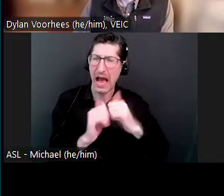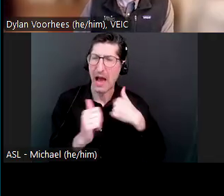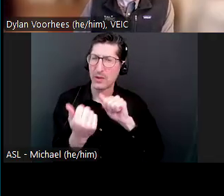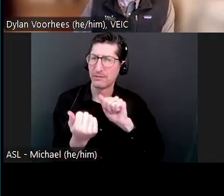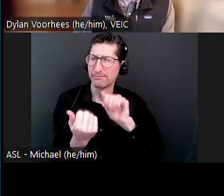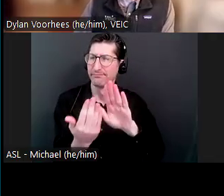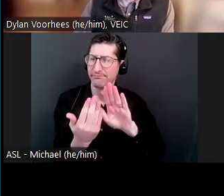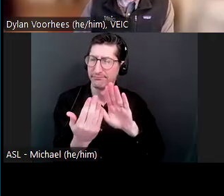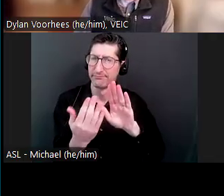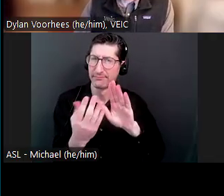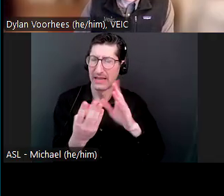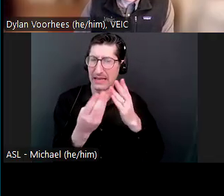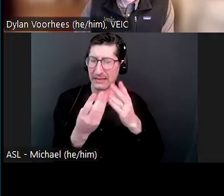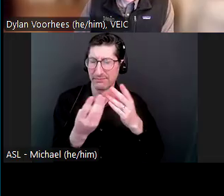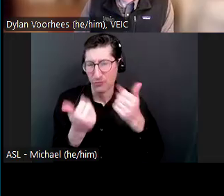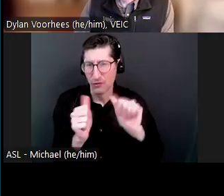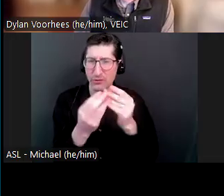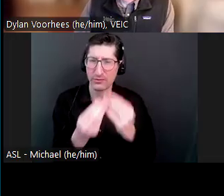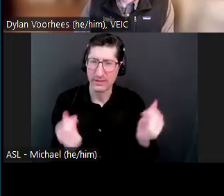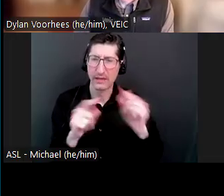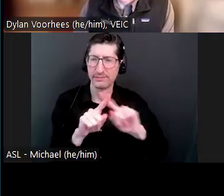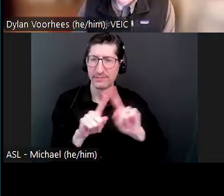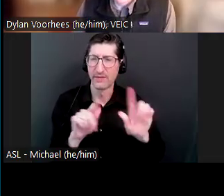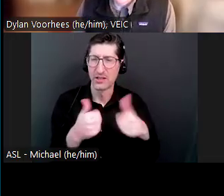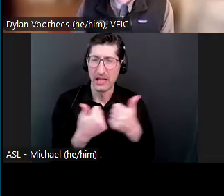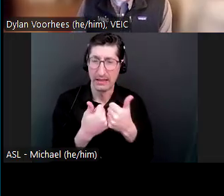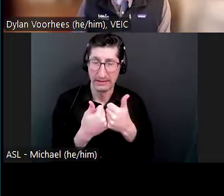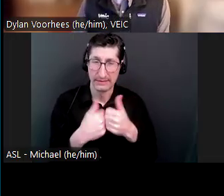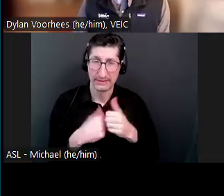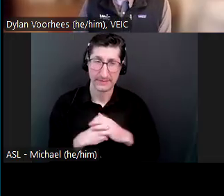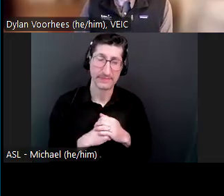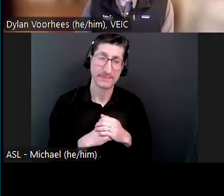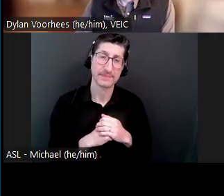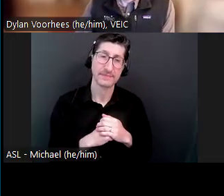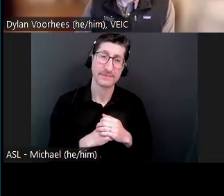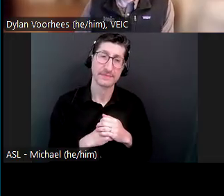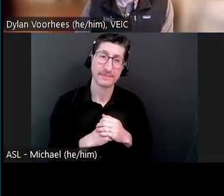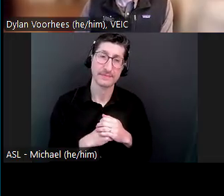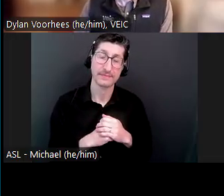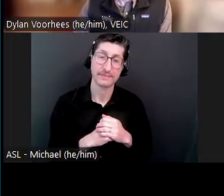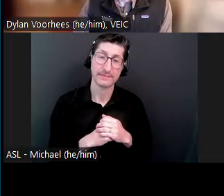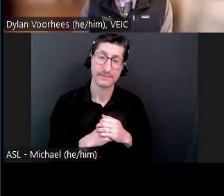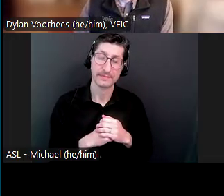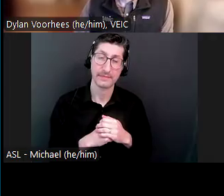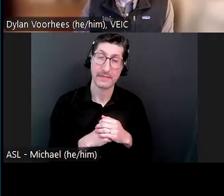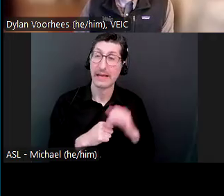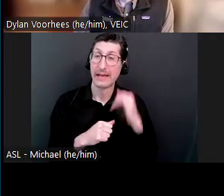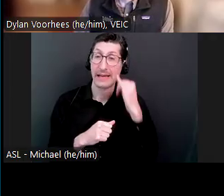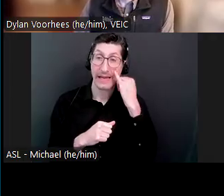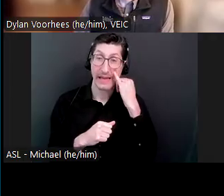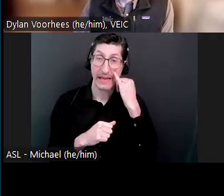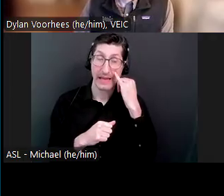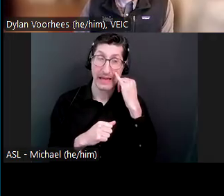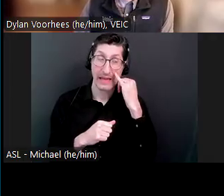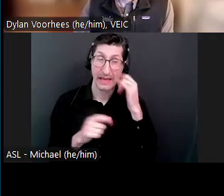challenges. Some of the responses to these challenges would be the same regardless of the